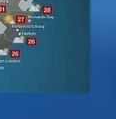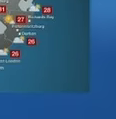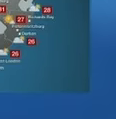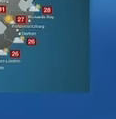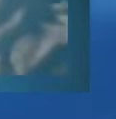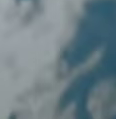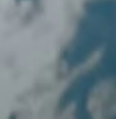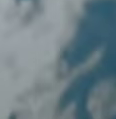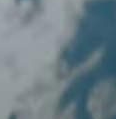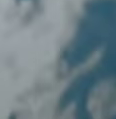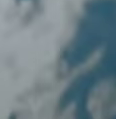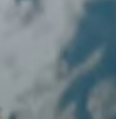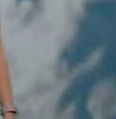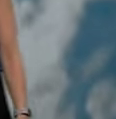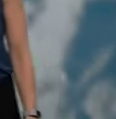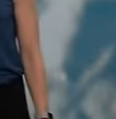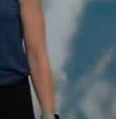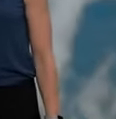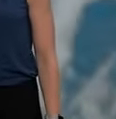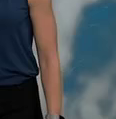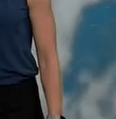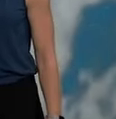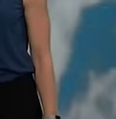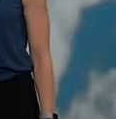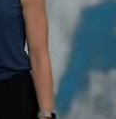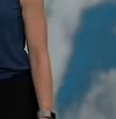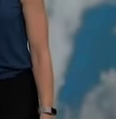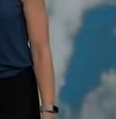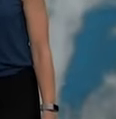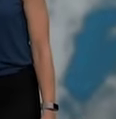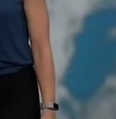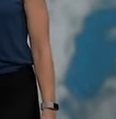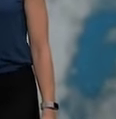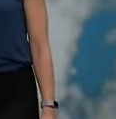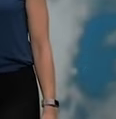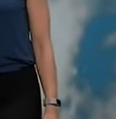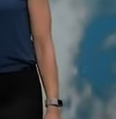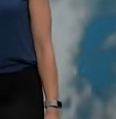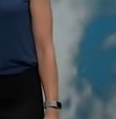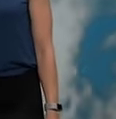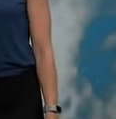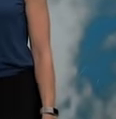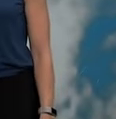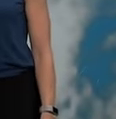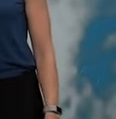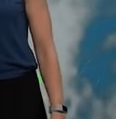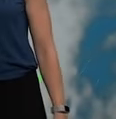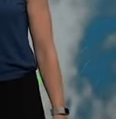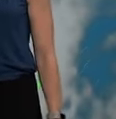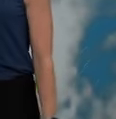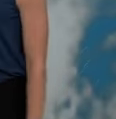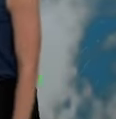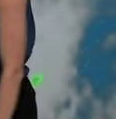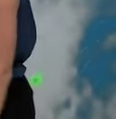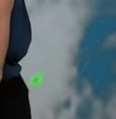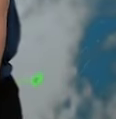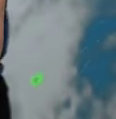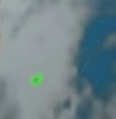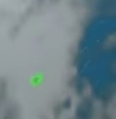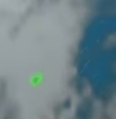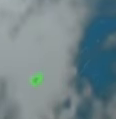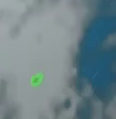The good news is that it'll warm up again over the eastern part of South Africa on Thursday, with those temperatures bouncing back quickly. We are